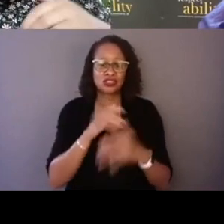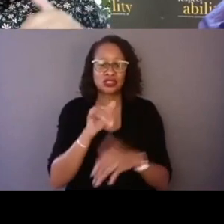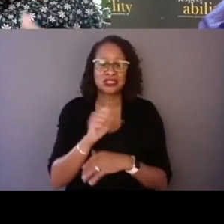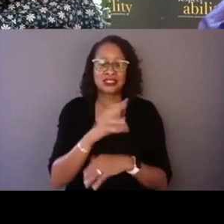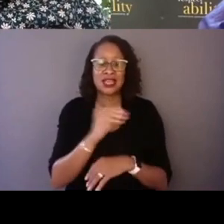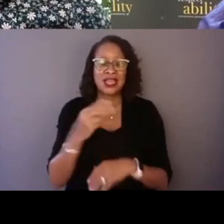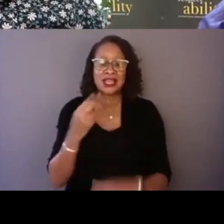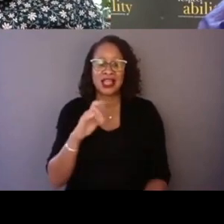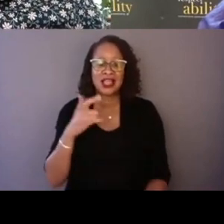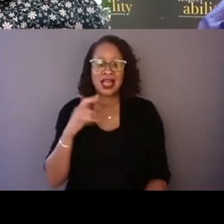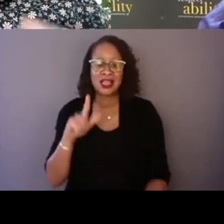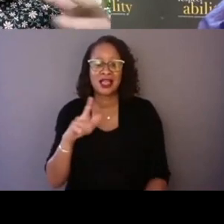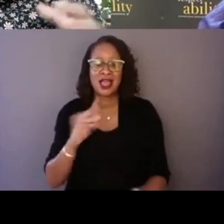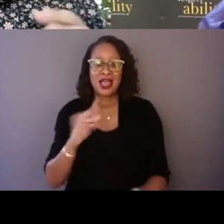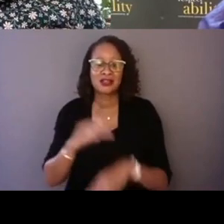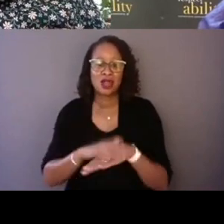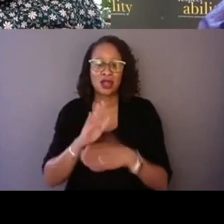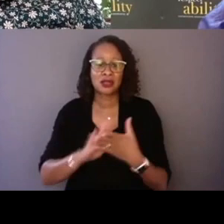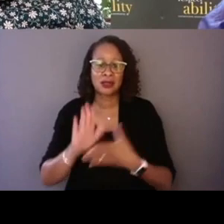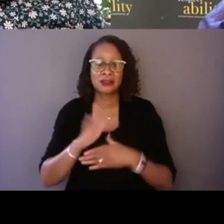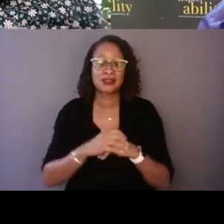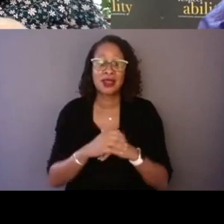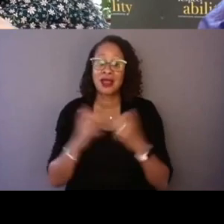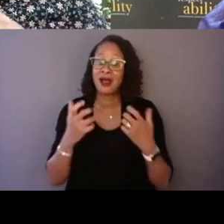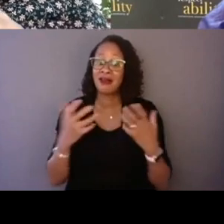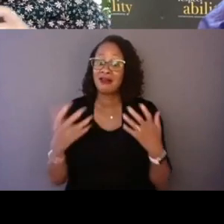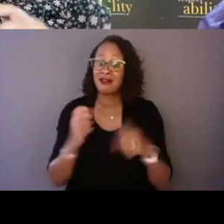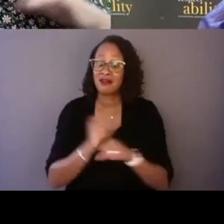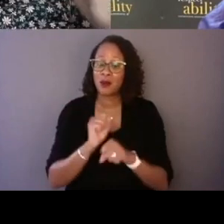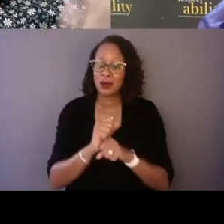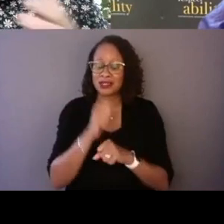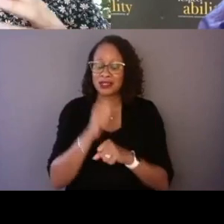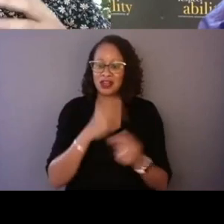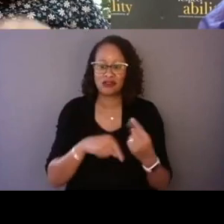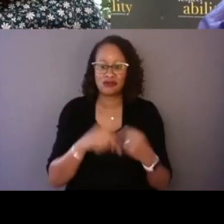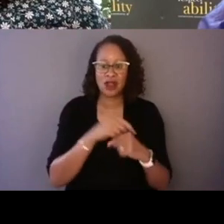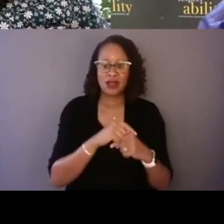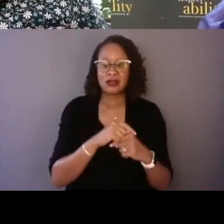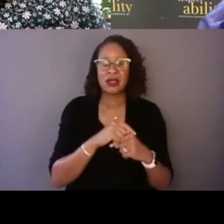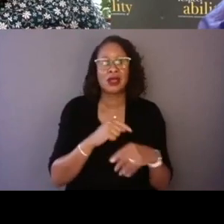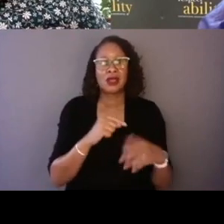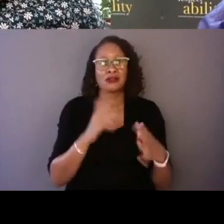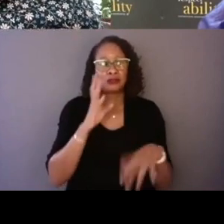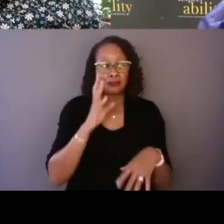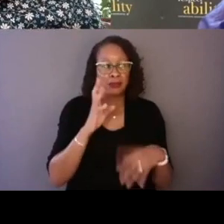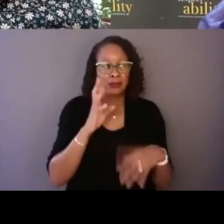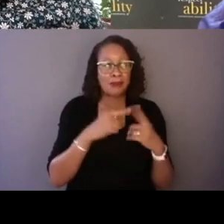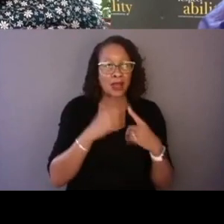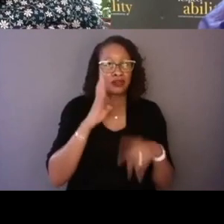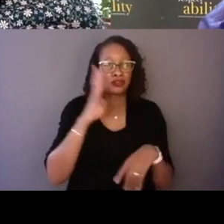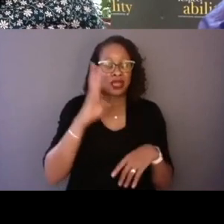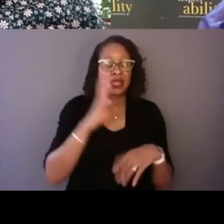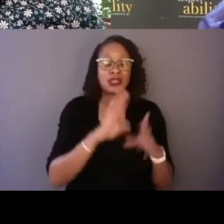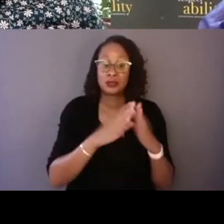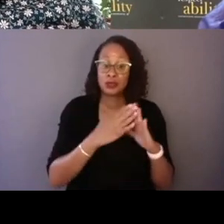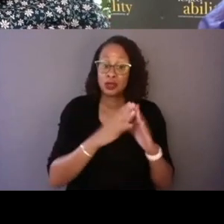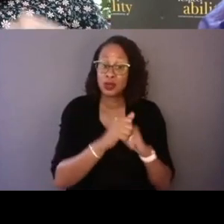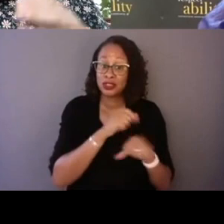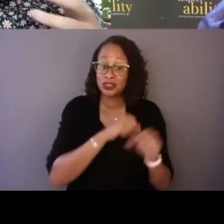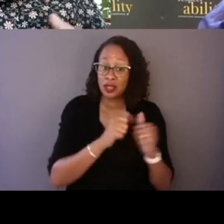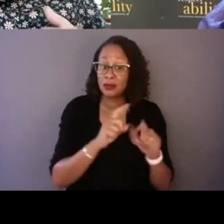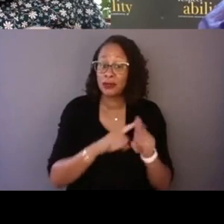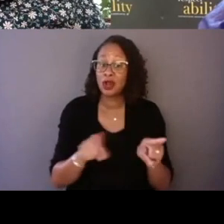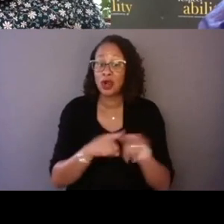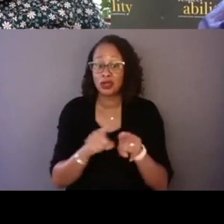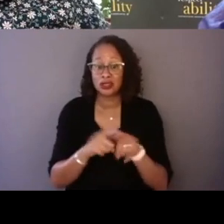on campus. So a lot of this work is around not only creating community with each other in the disability space, but also